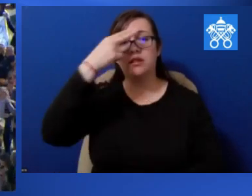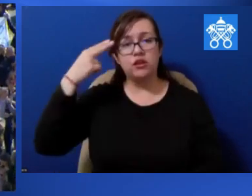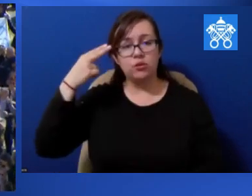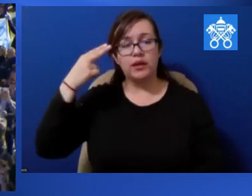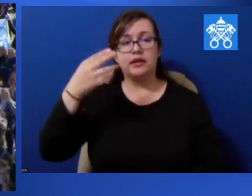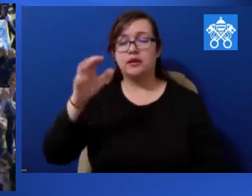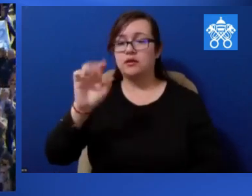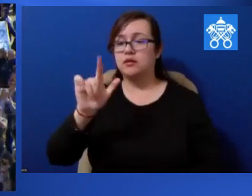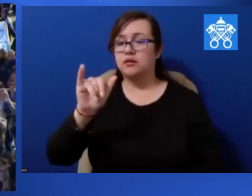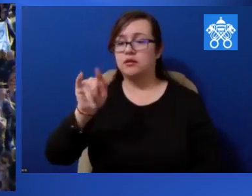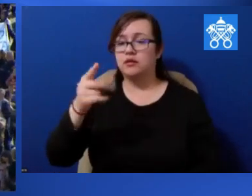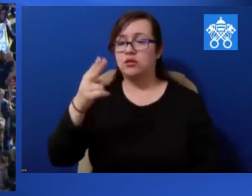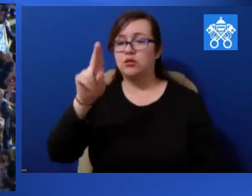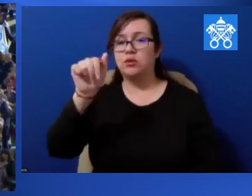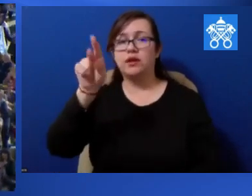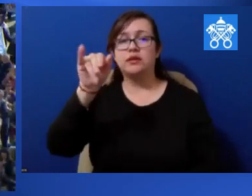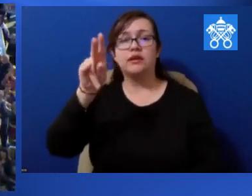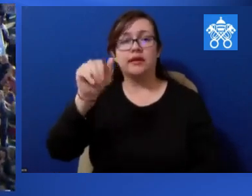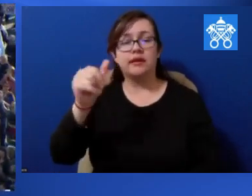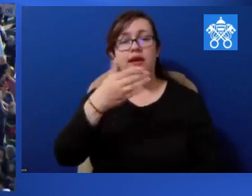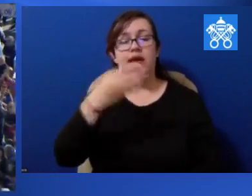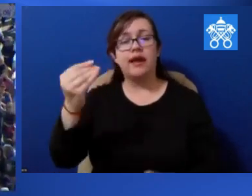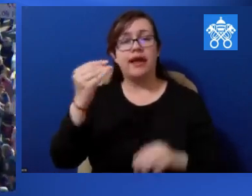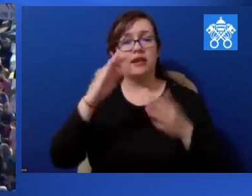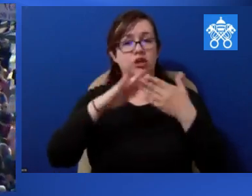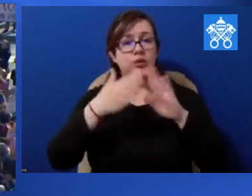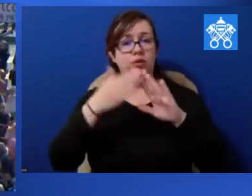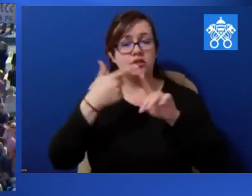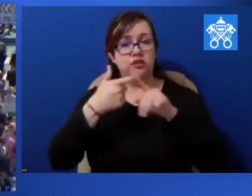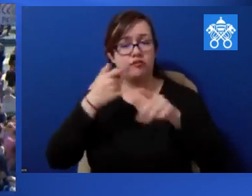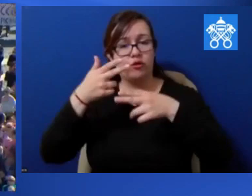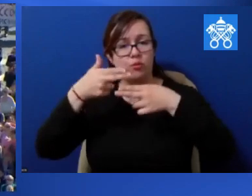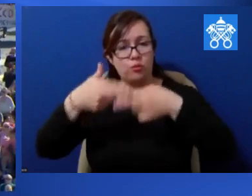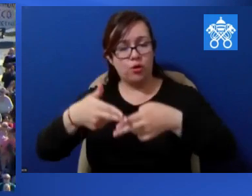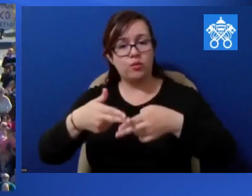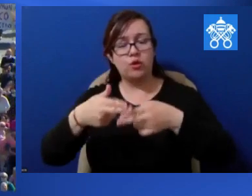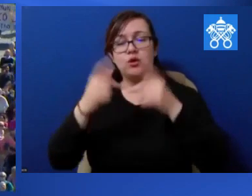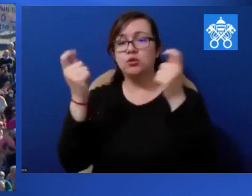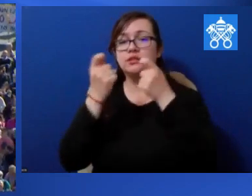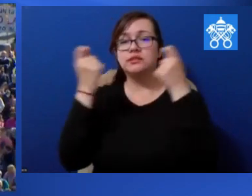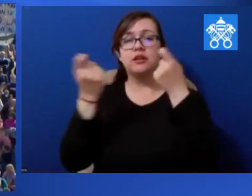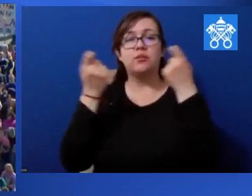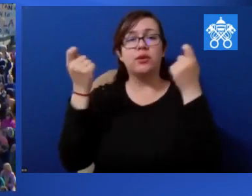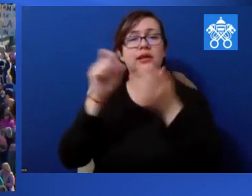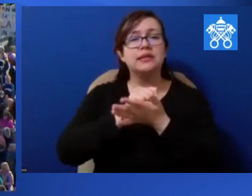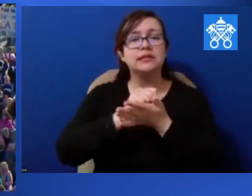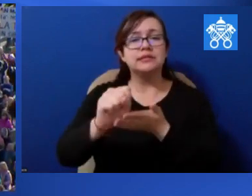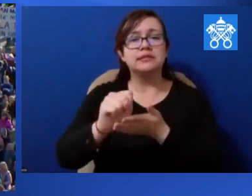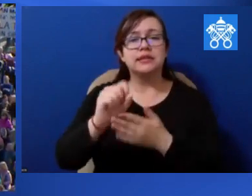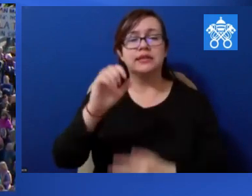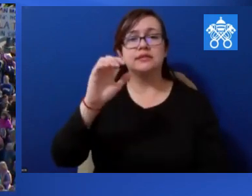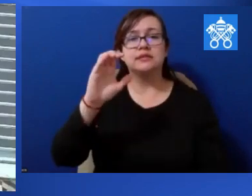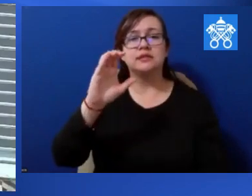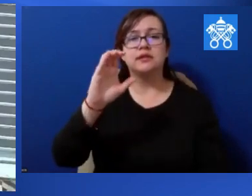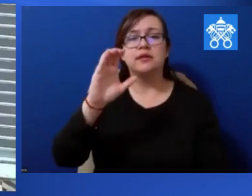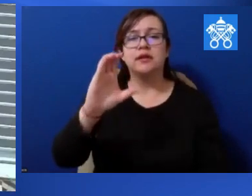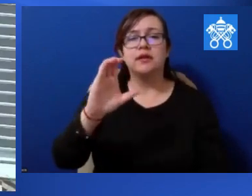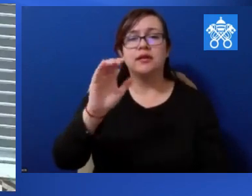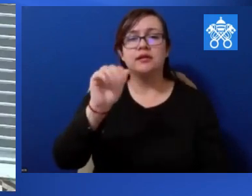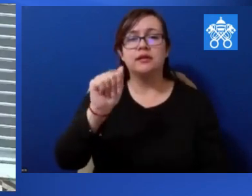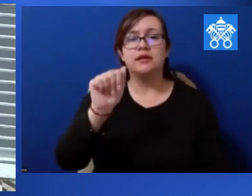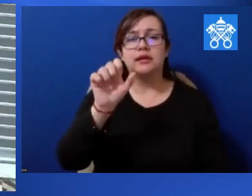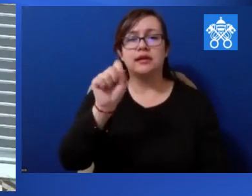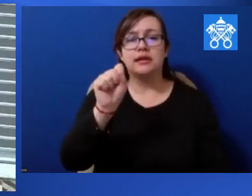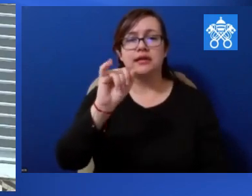the Lithuanian community of Rome, who celebrate St. Casimir, as well as